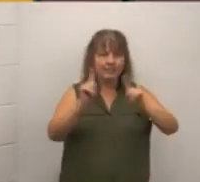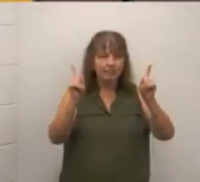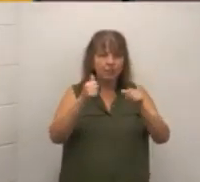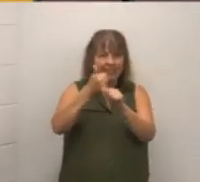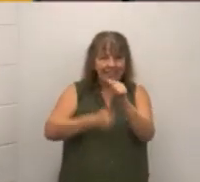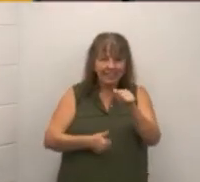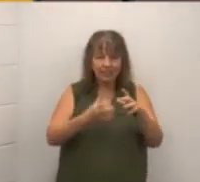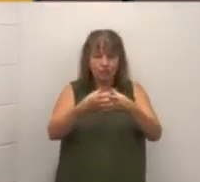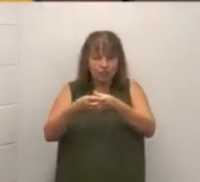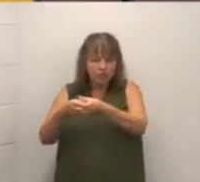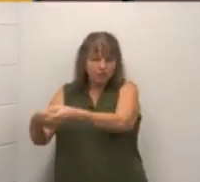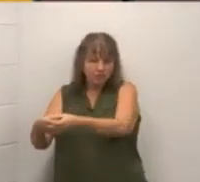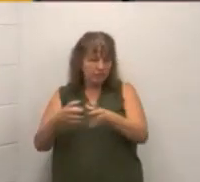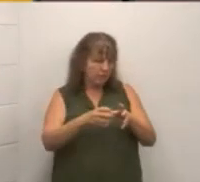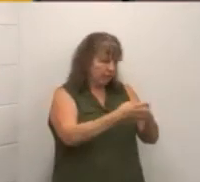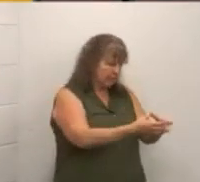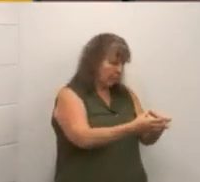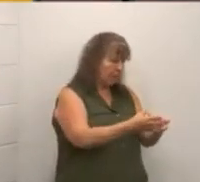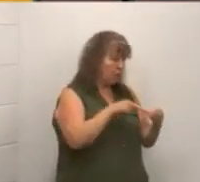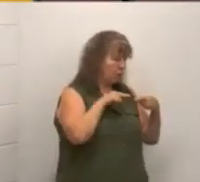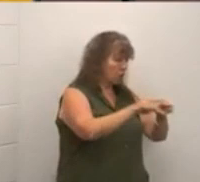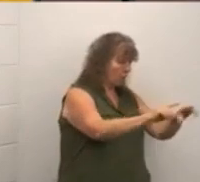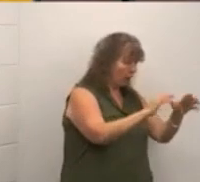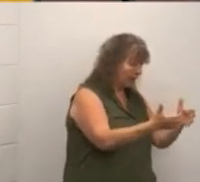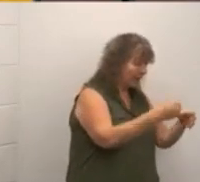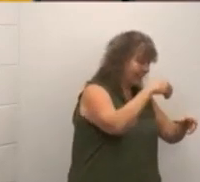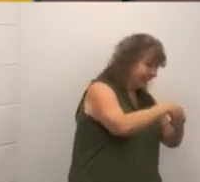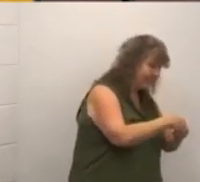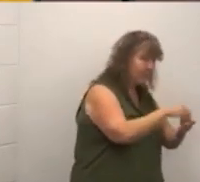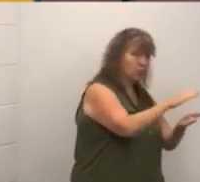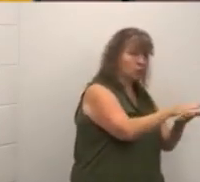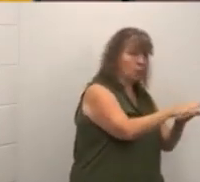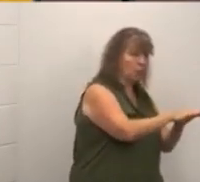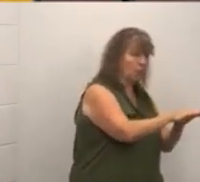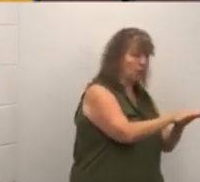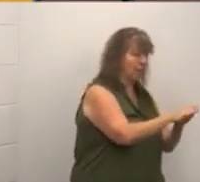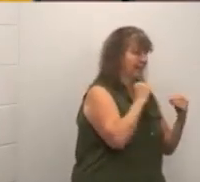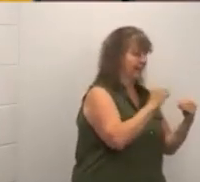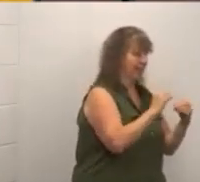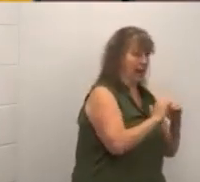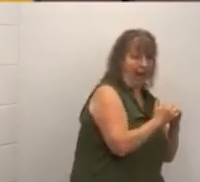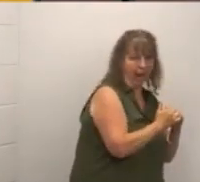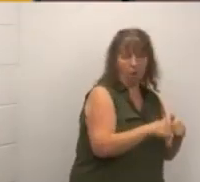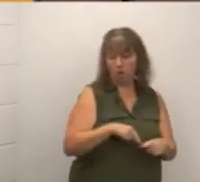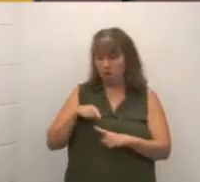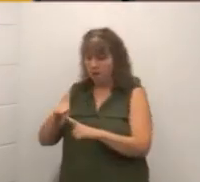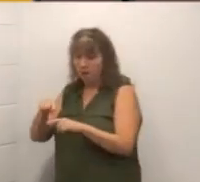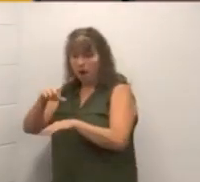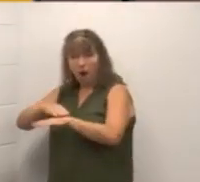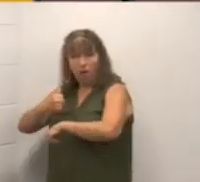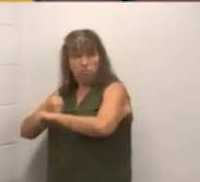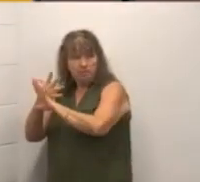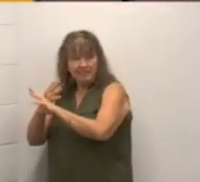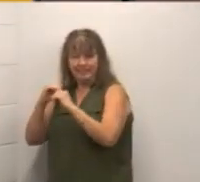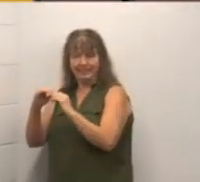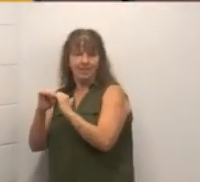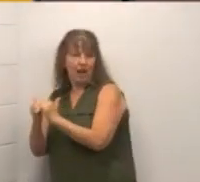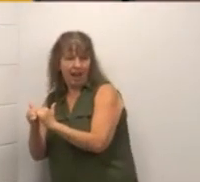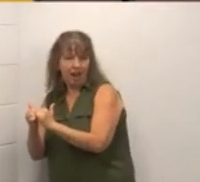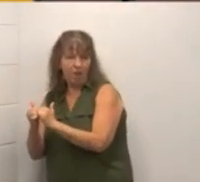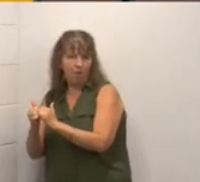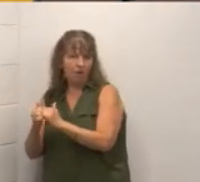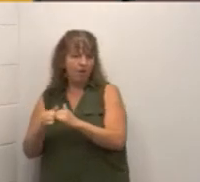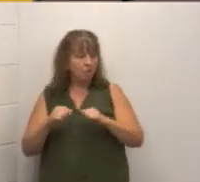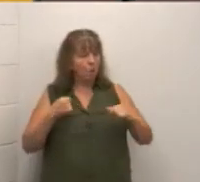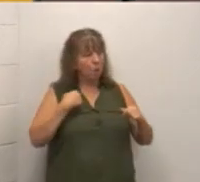platforms, whether in class, in person, or remotely. And I think by dividing them, it gives us that maximum ability to be able